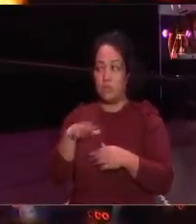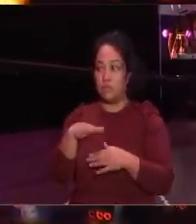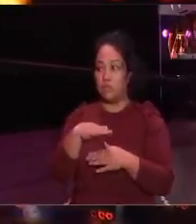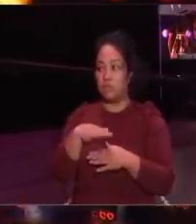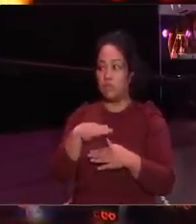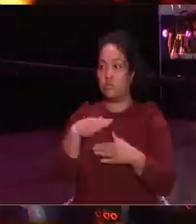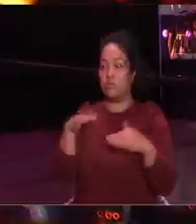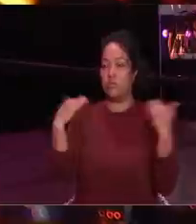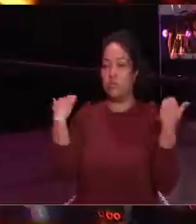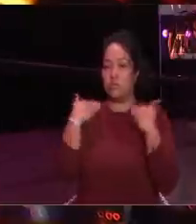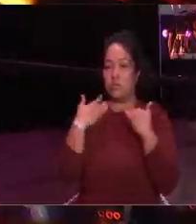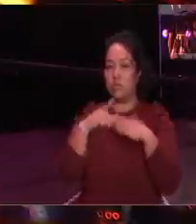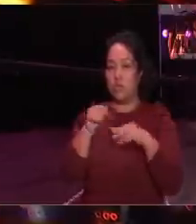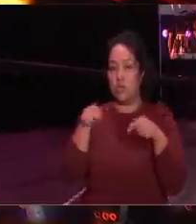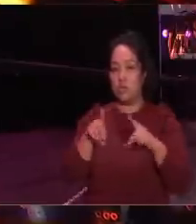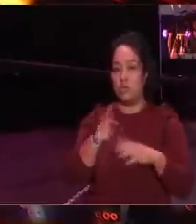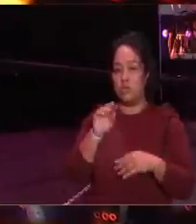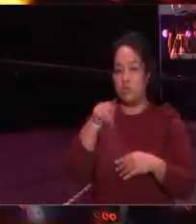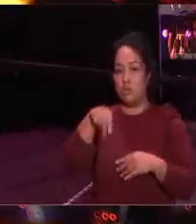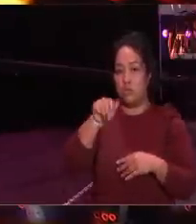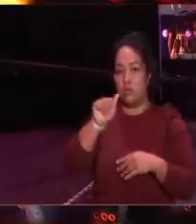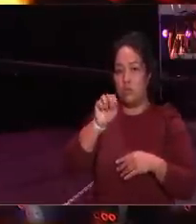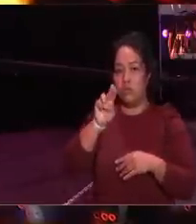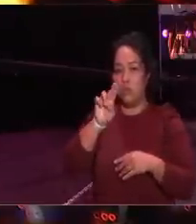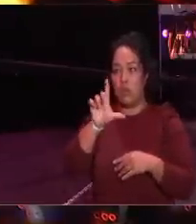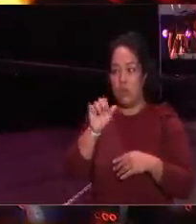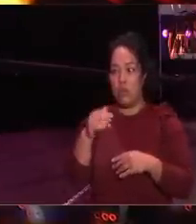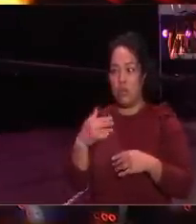chopped off the apostle Paul's head.